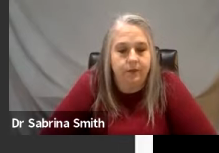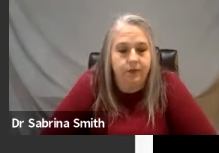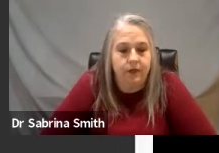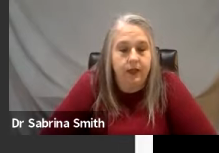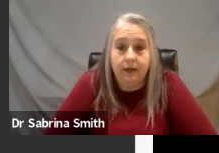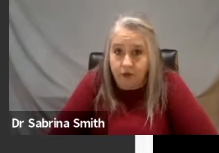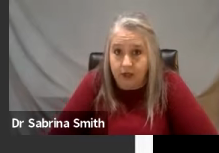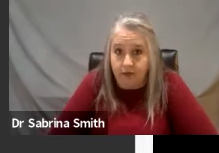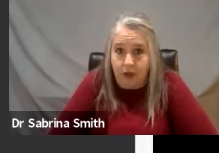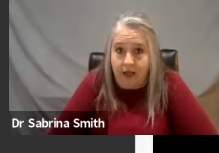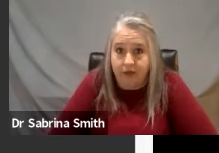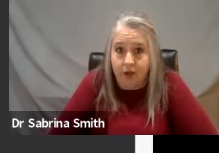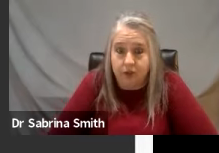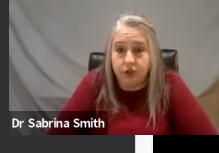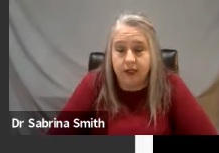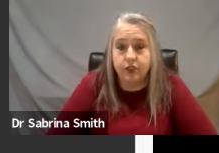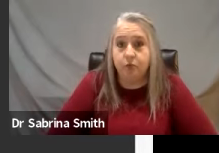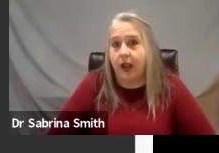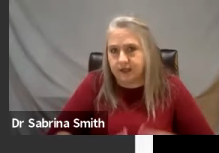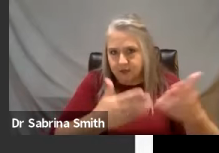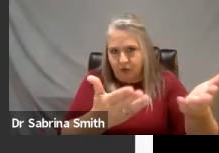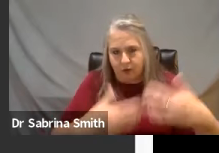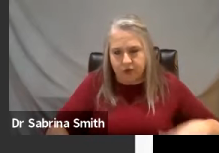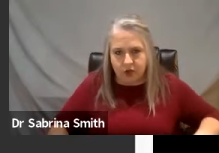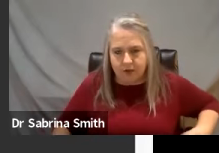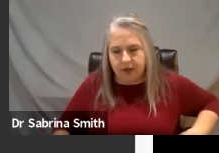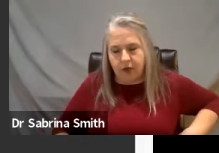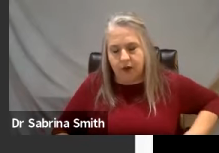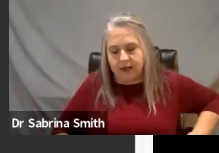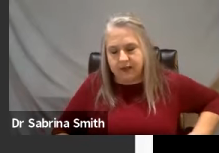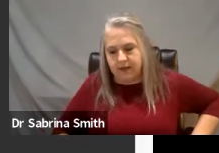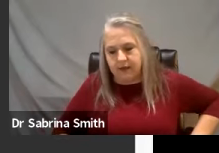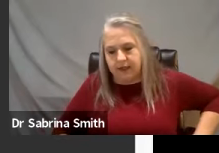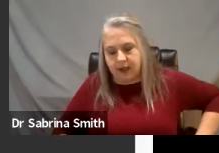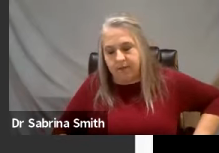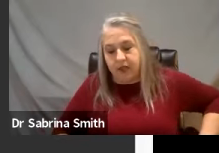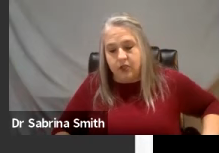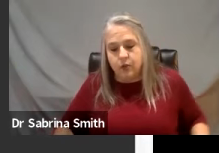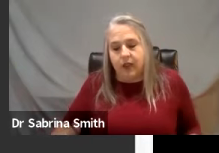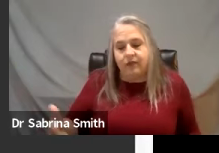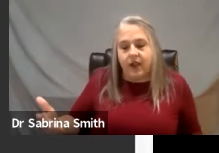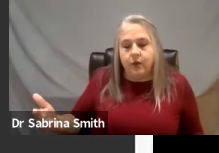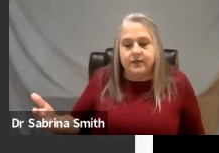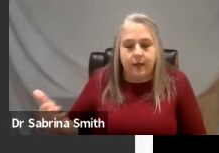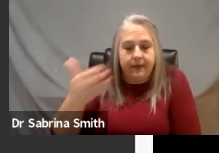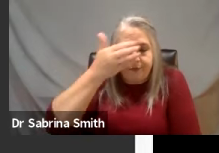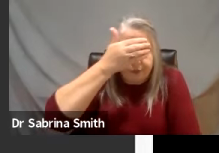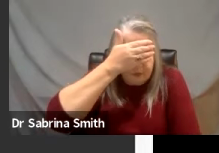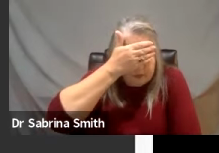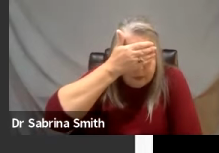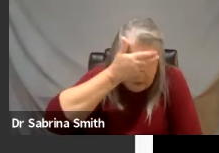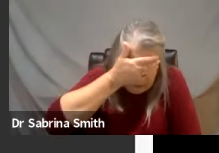product, if you have the opportunity to practice before, we're talking about, practicing anytime. So if I know it's